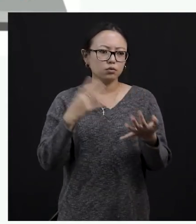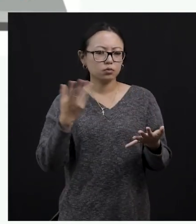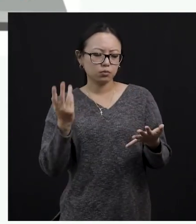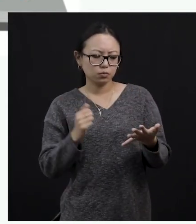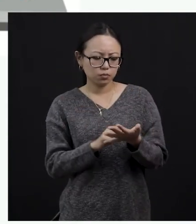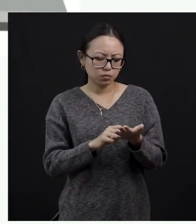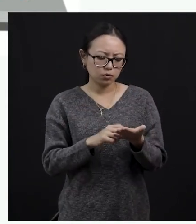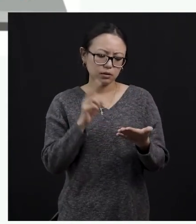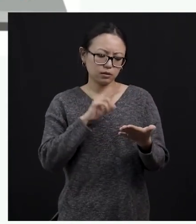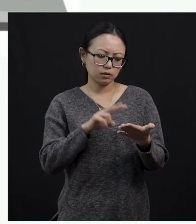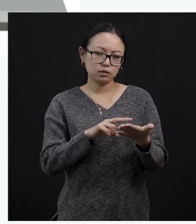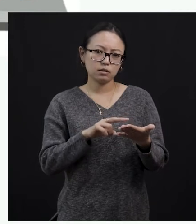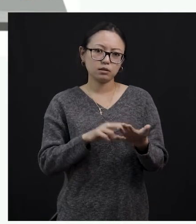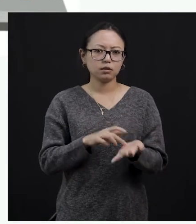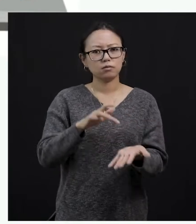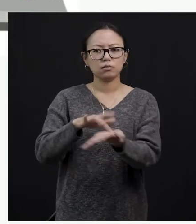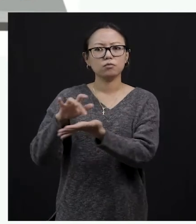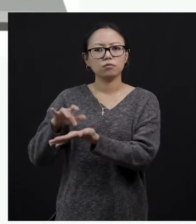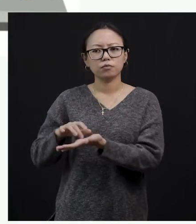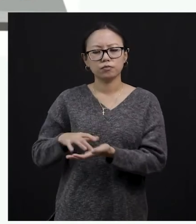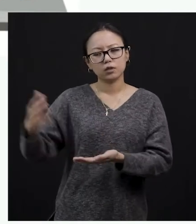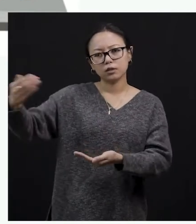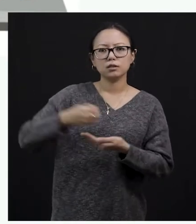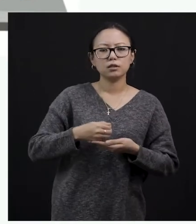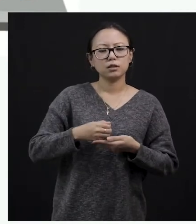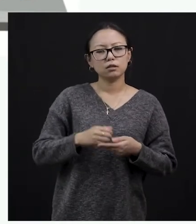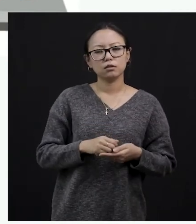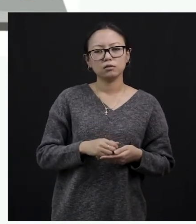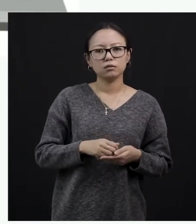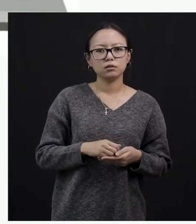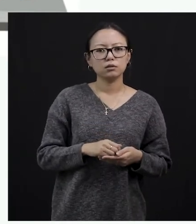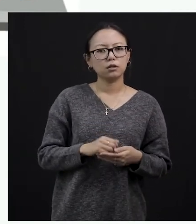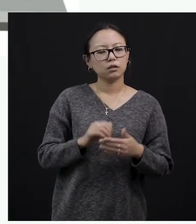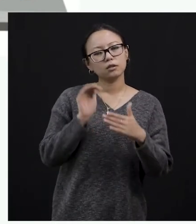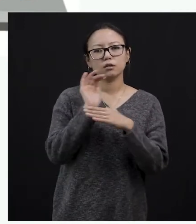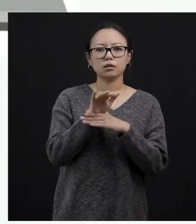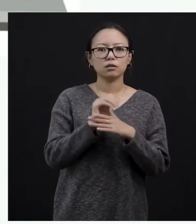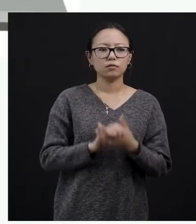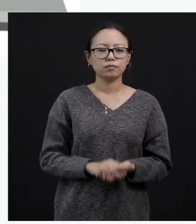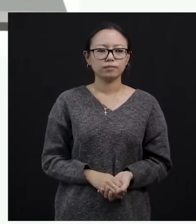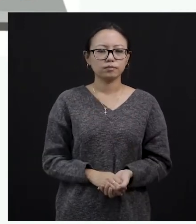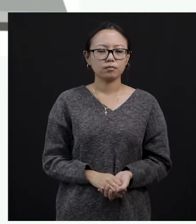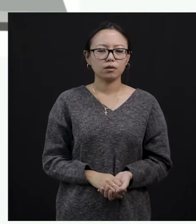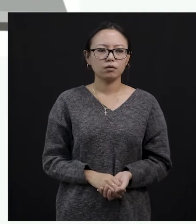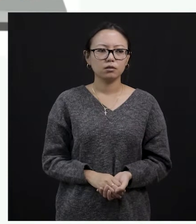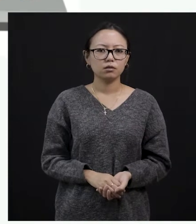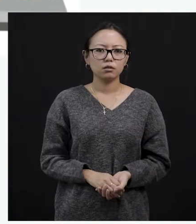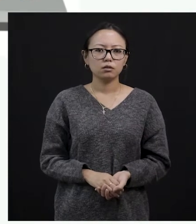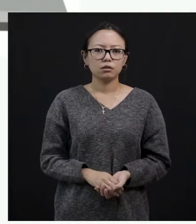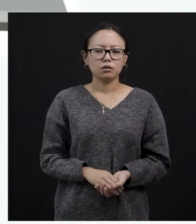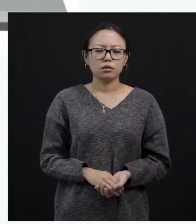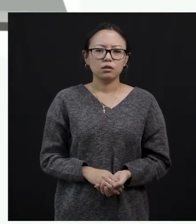then giving out to the people. All right, so people not only send letters, but sometimes they also